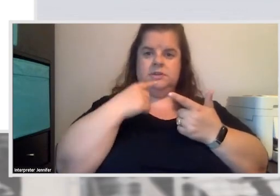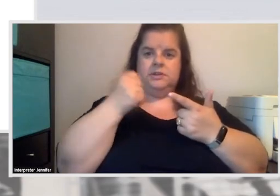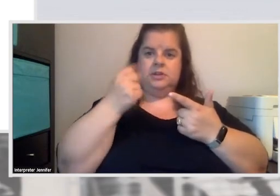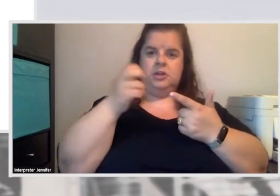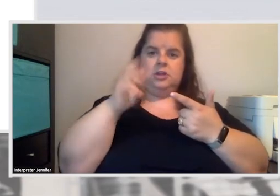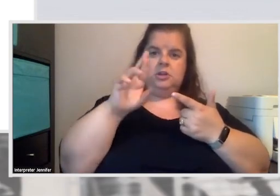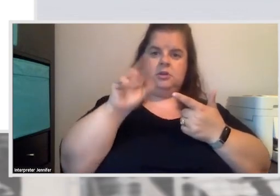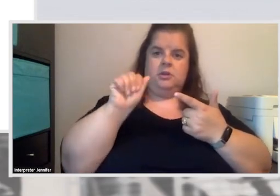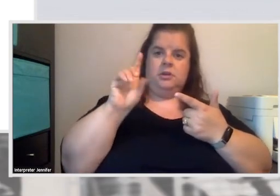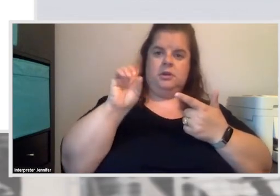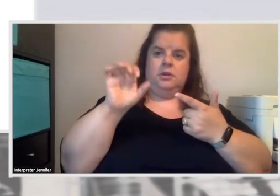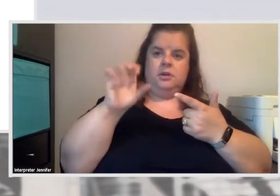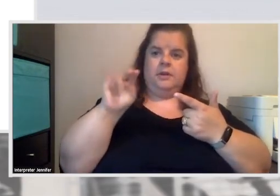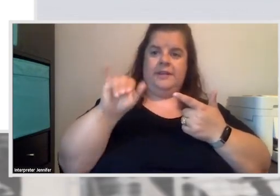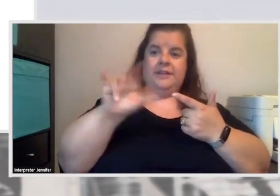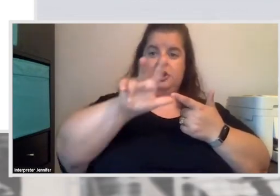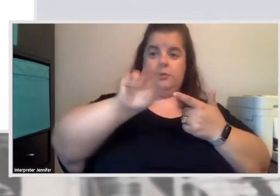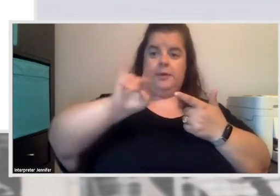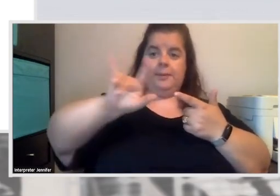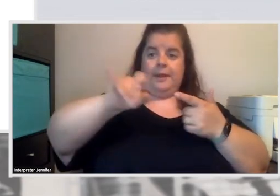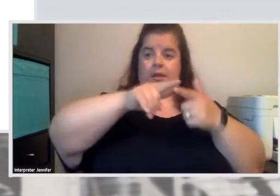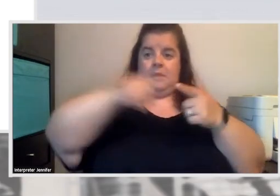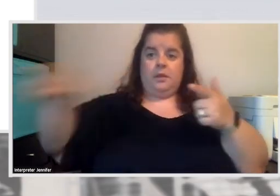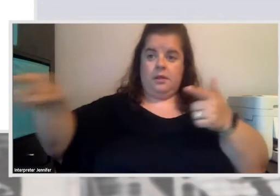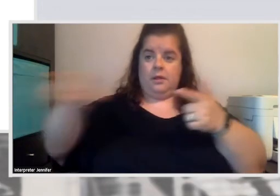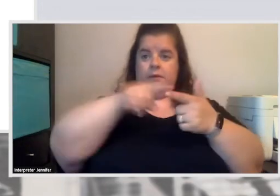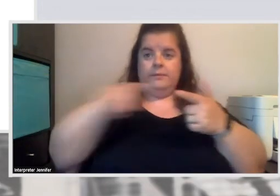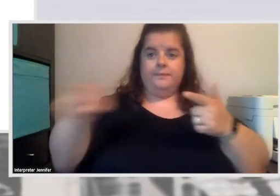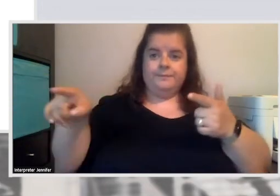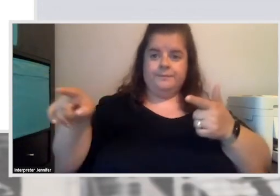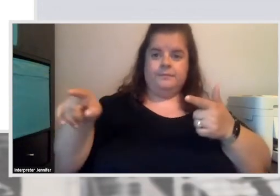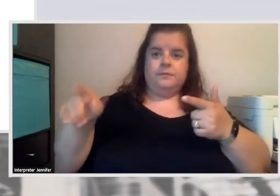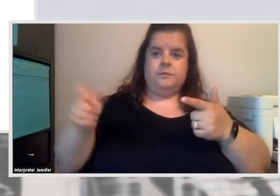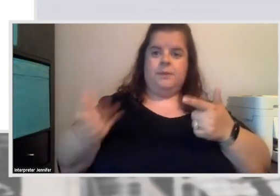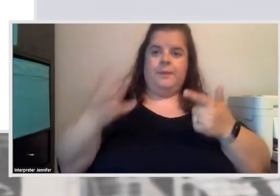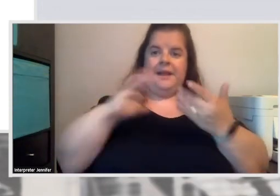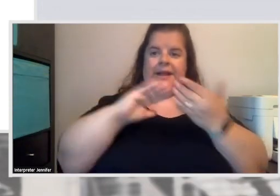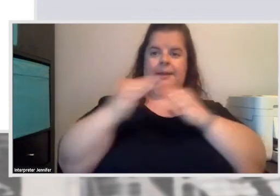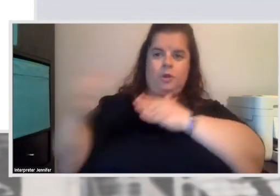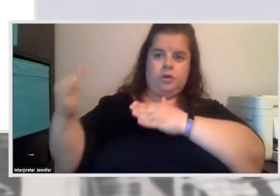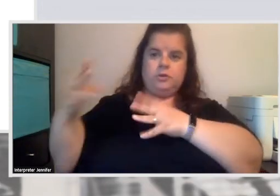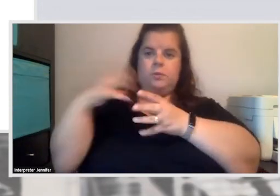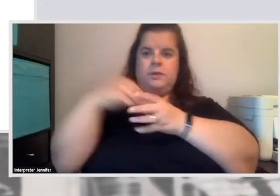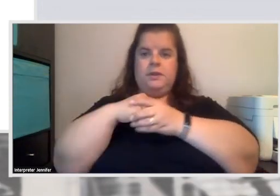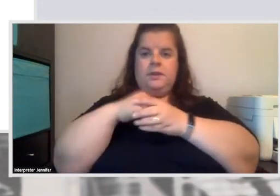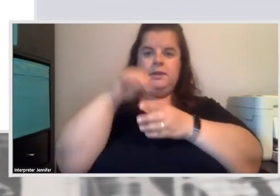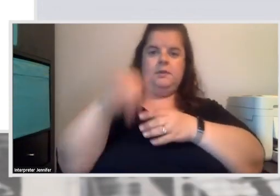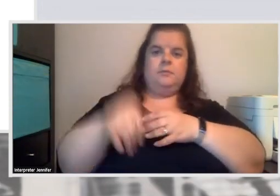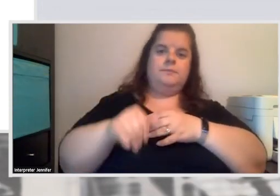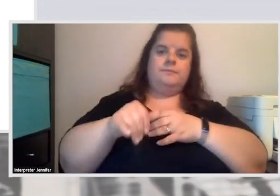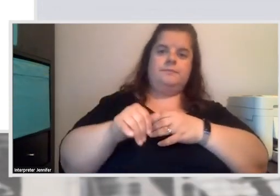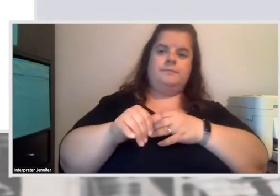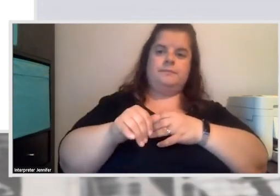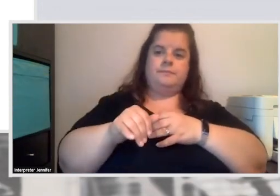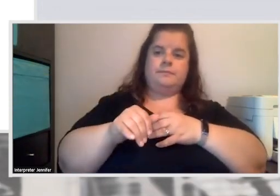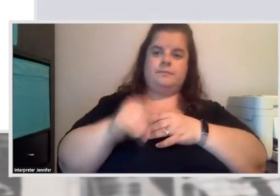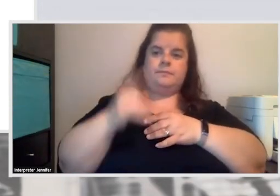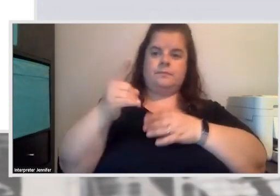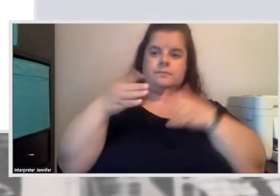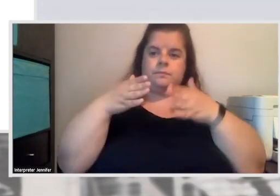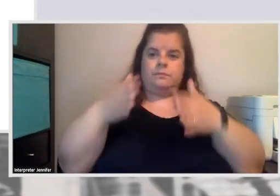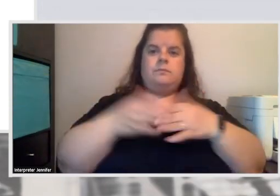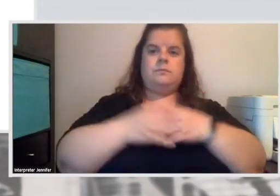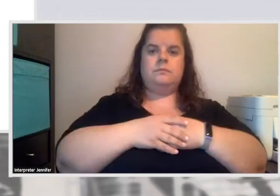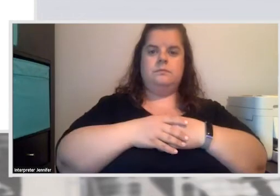entire 3-mile stretch of Chartiers Avenue. So it goes across multiple neighborhoods within that one corridor. It's